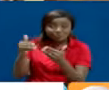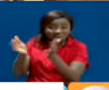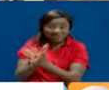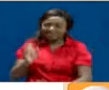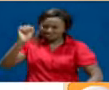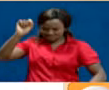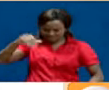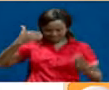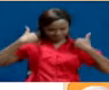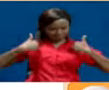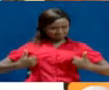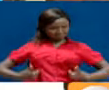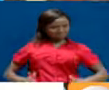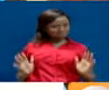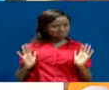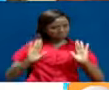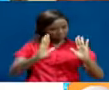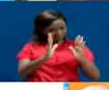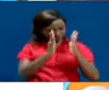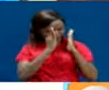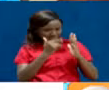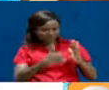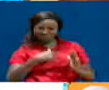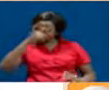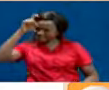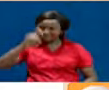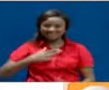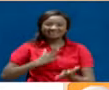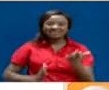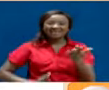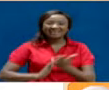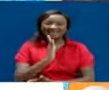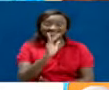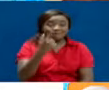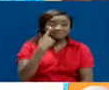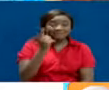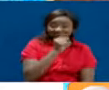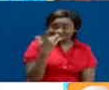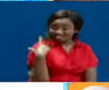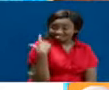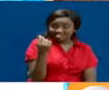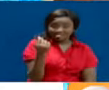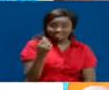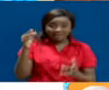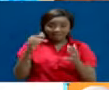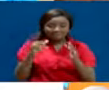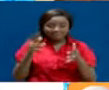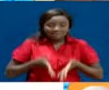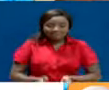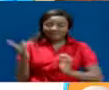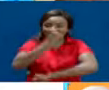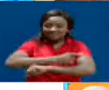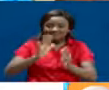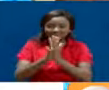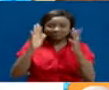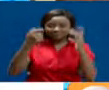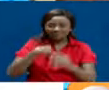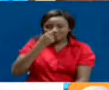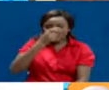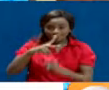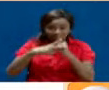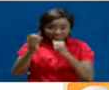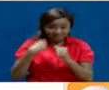What do you guys do on birthdays, anniversaries, Valentine's? That's my right. You see, like my last birthday, my 70th birthday, I didn't know